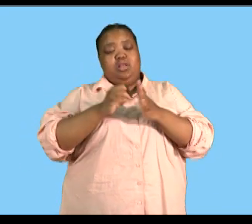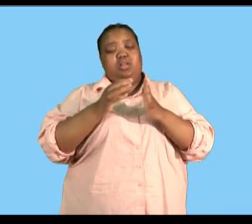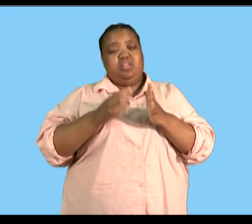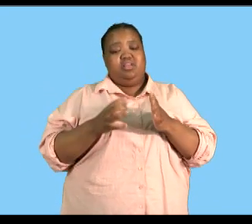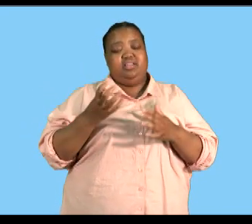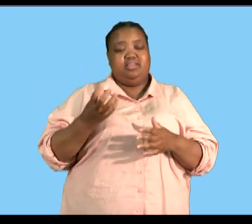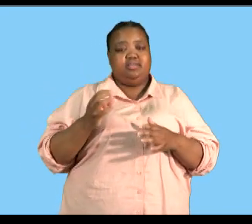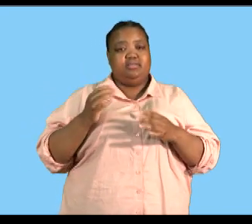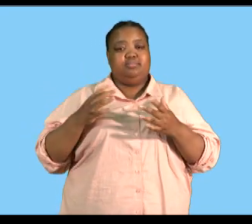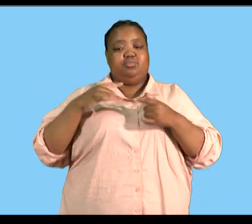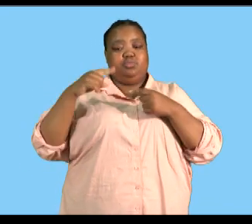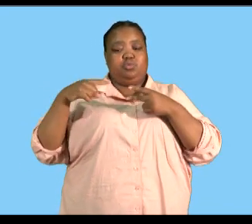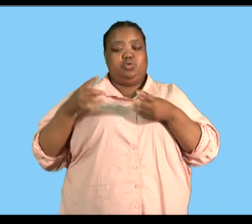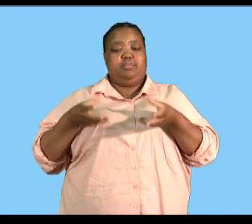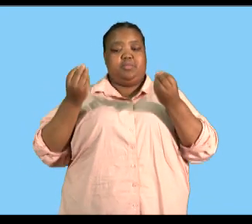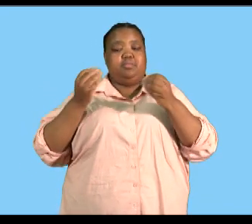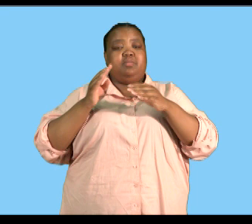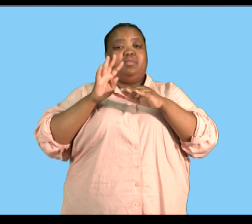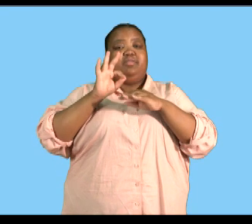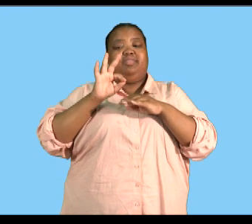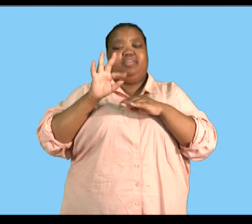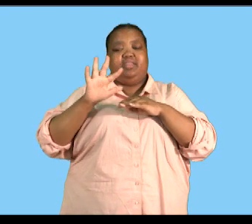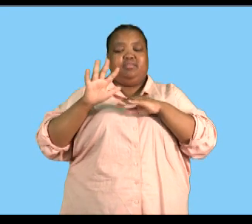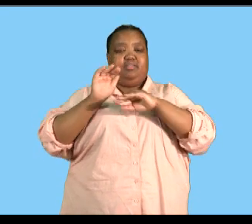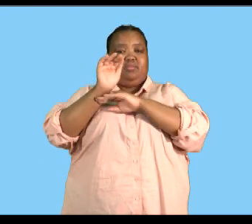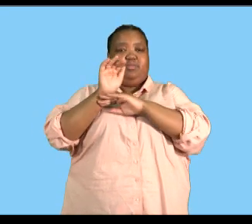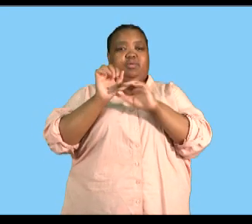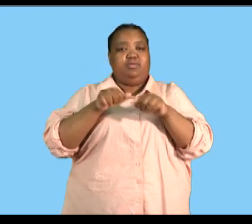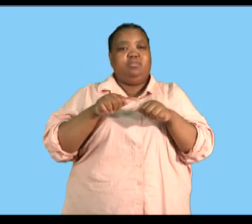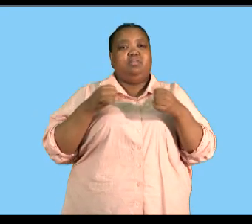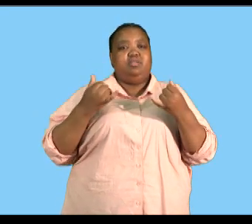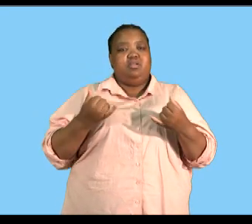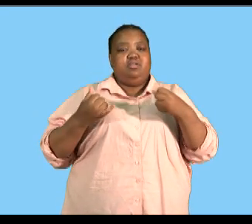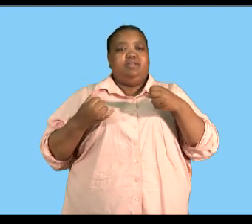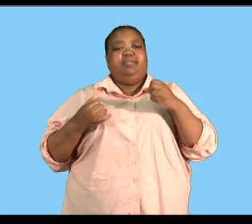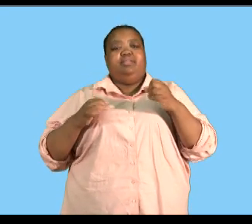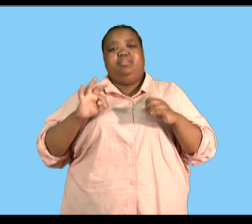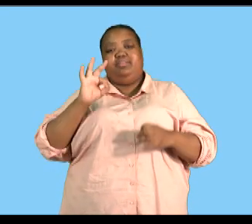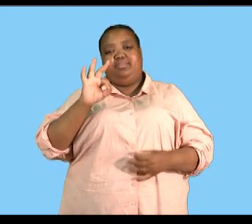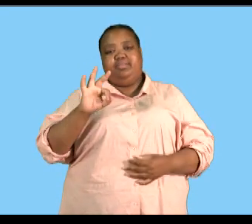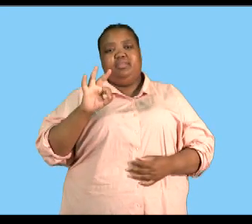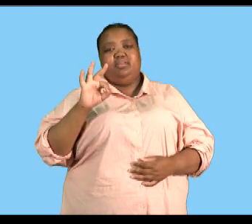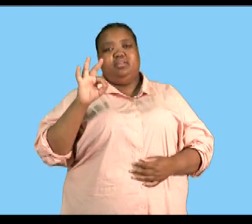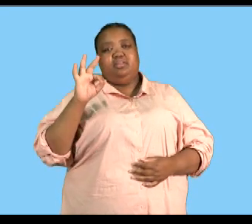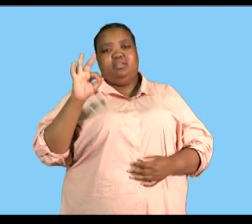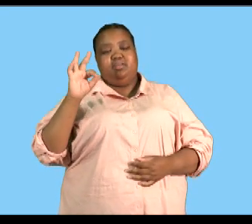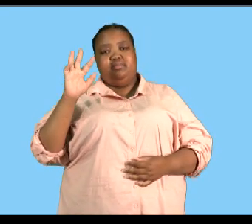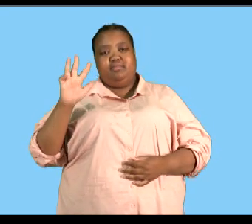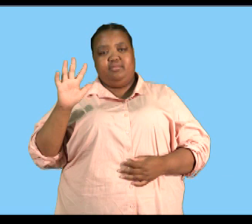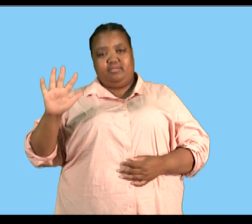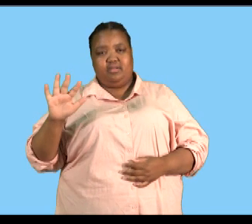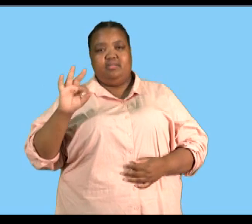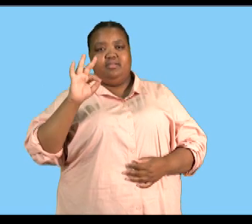49, and then here we have 39, 38, 37,